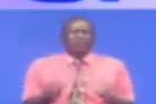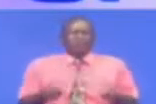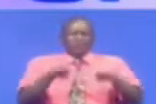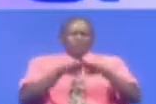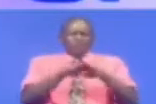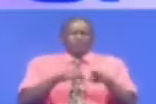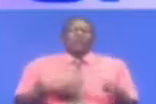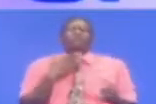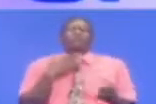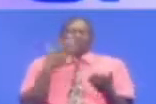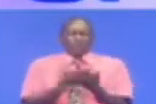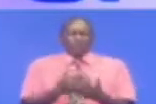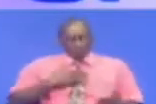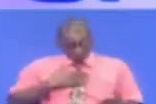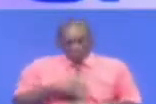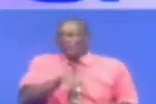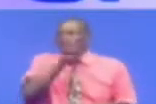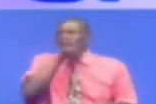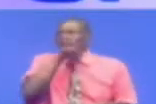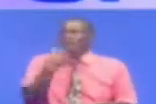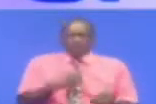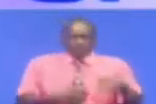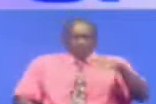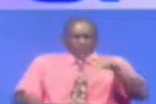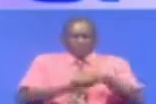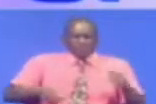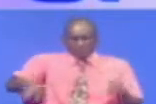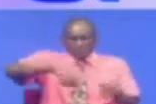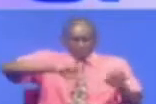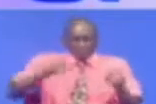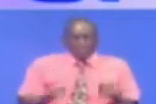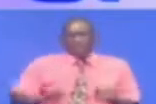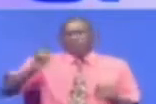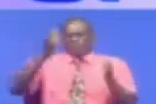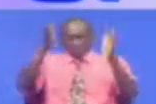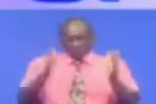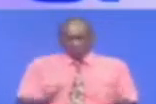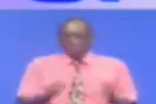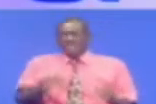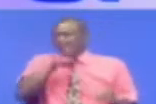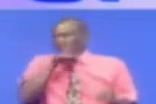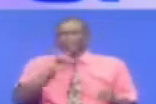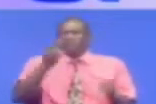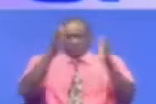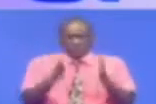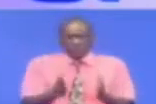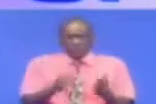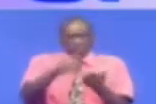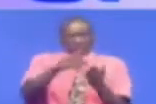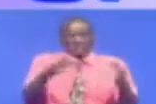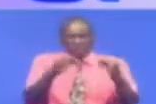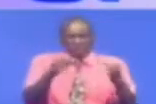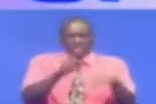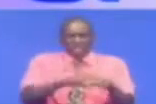Right Honorable Raila Odinga, who has been very supportive to Kusi. He was the first person to sent his message when we